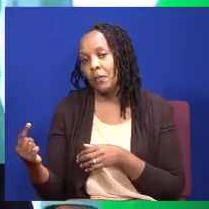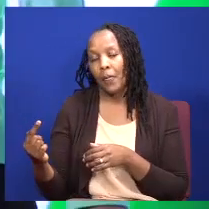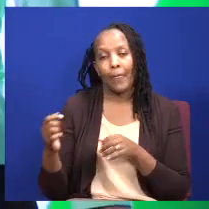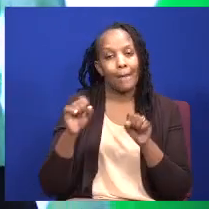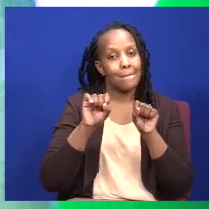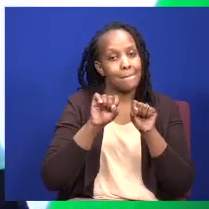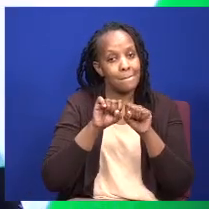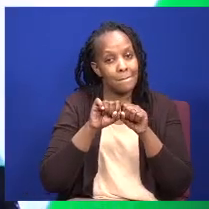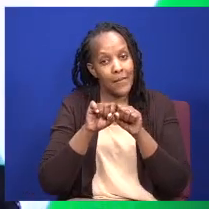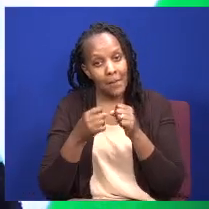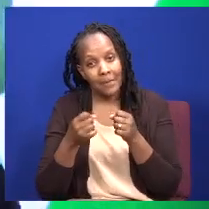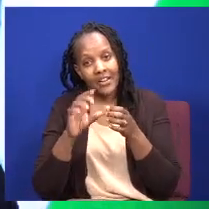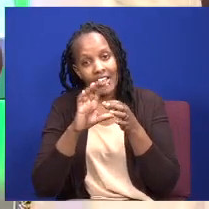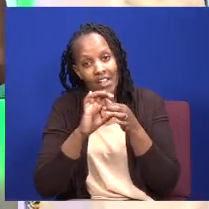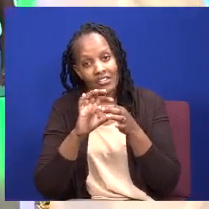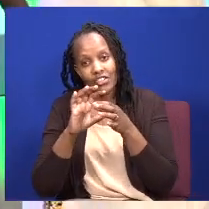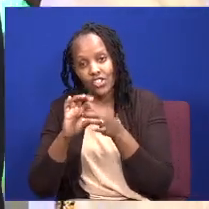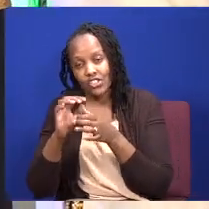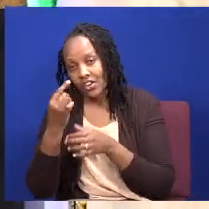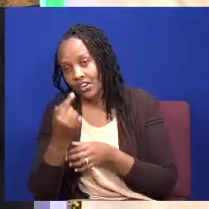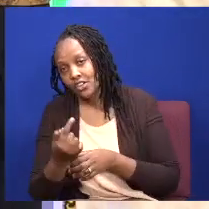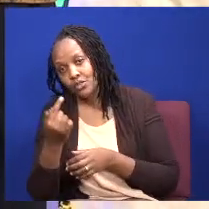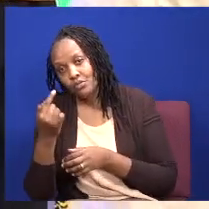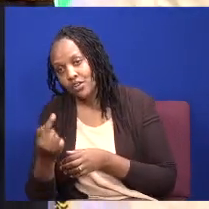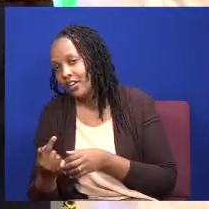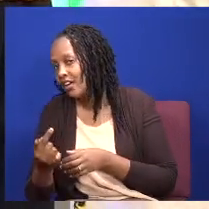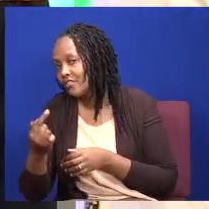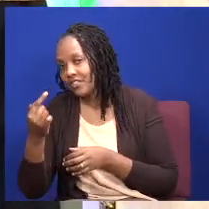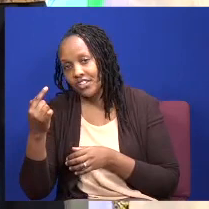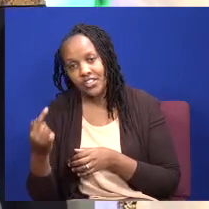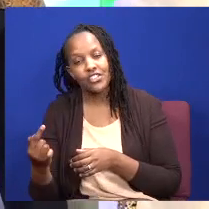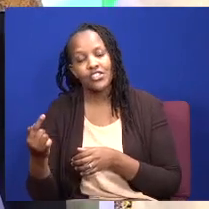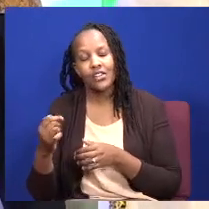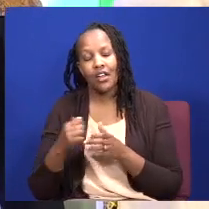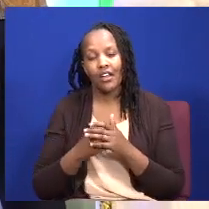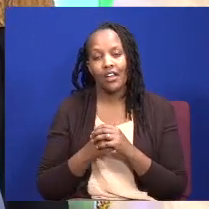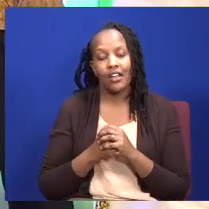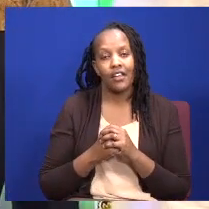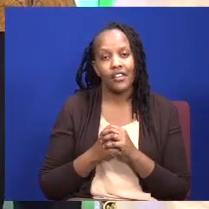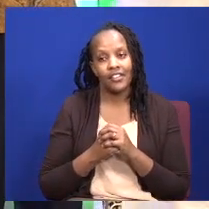chain. Break every chain, break every chain, break every